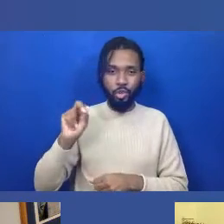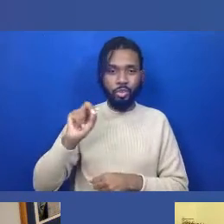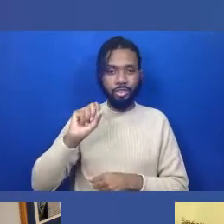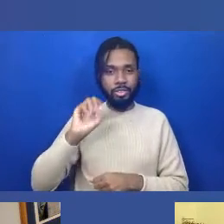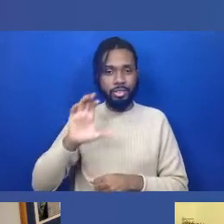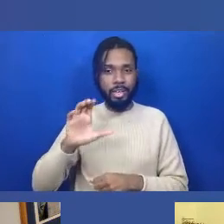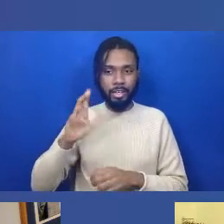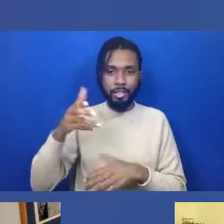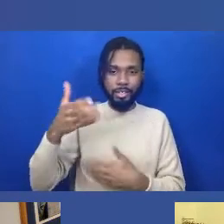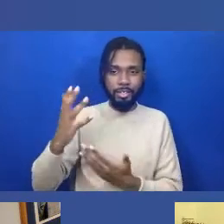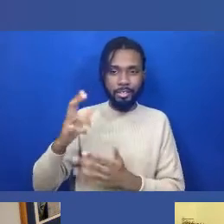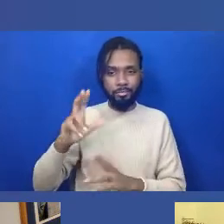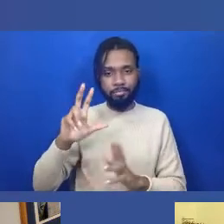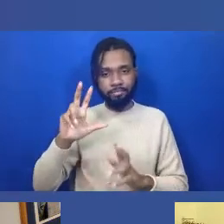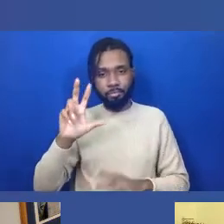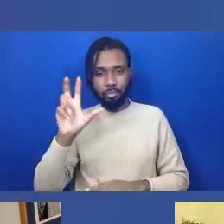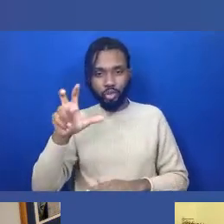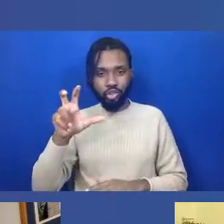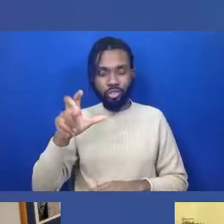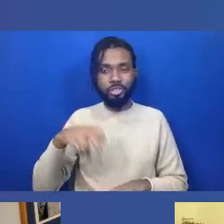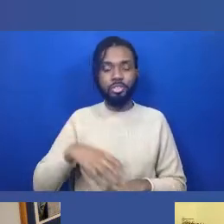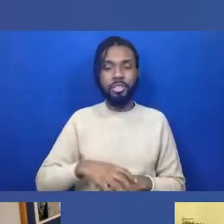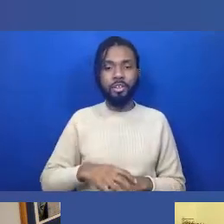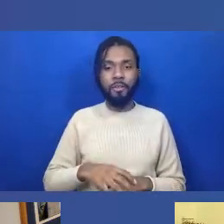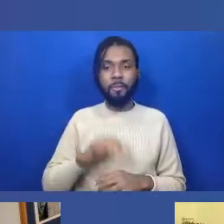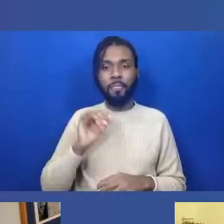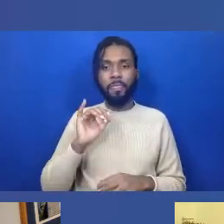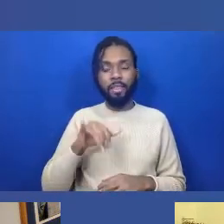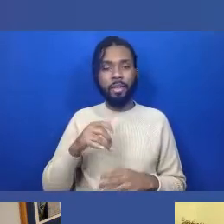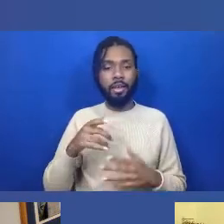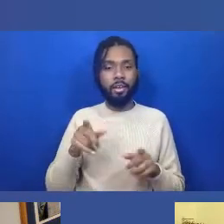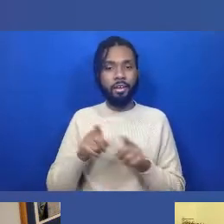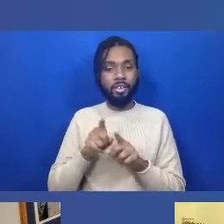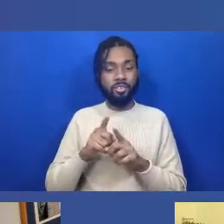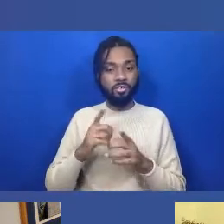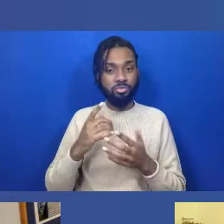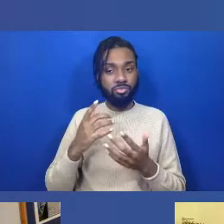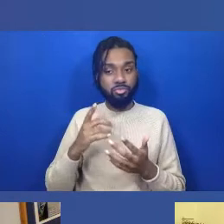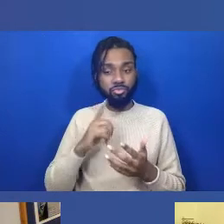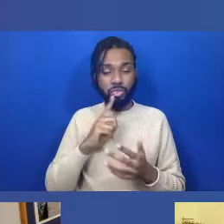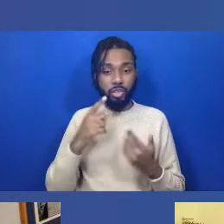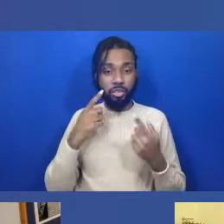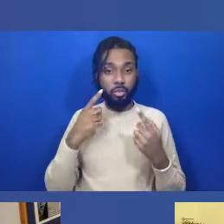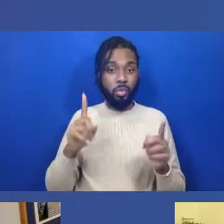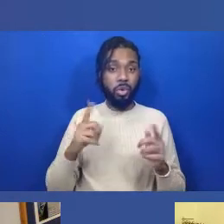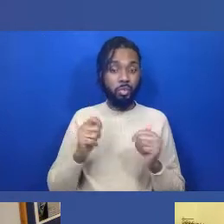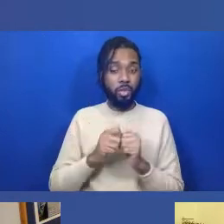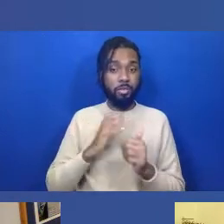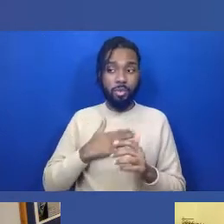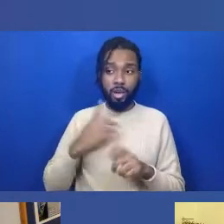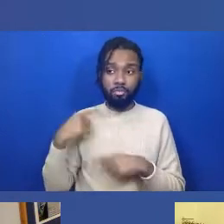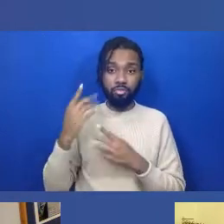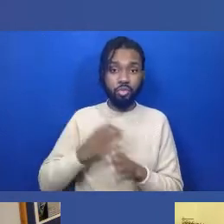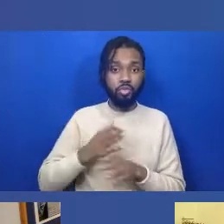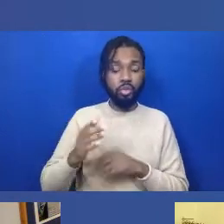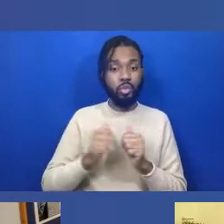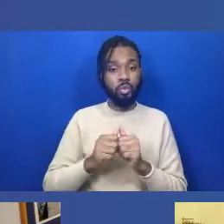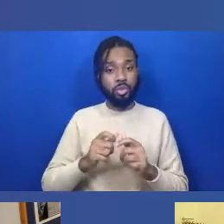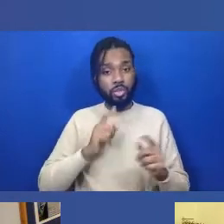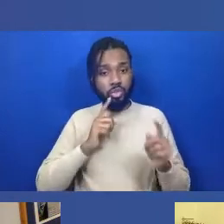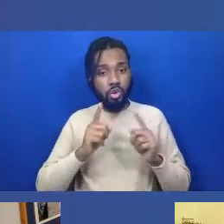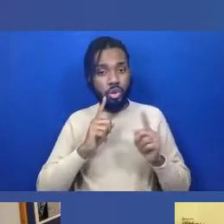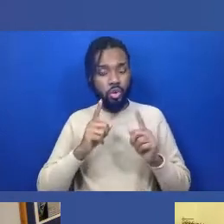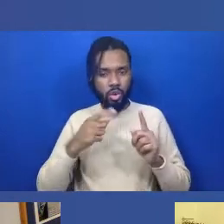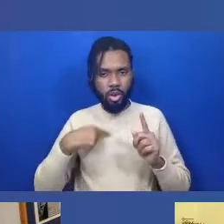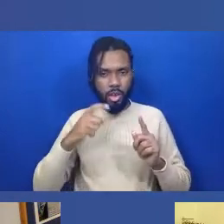And it's worked as well as sort of like my overall career of like discourse and dialogue and being in constant relation with people.